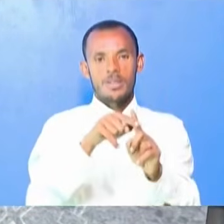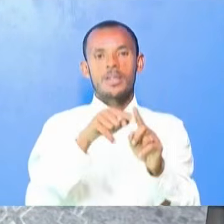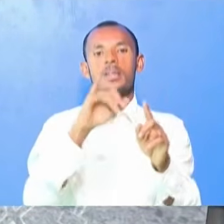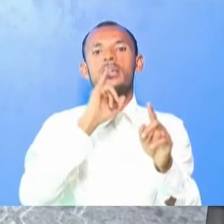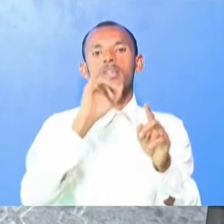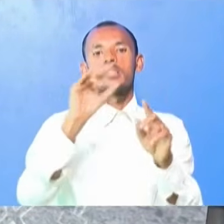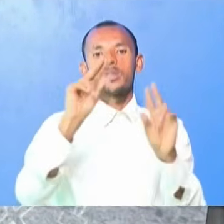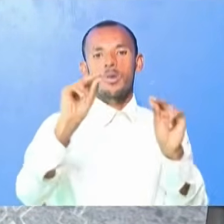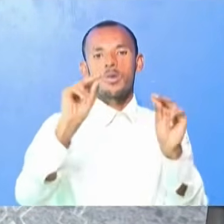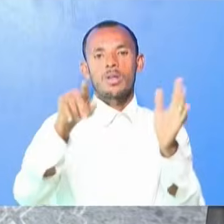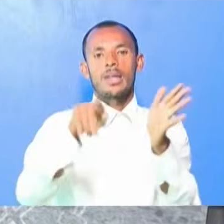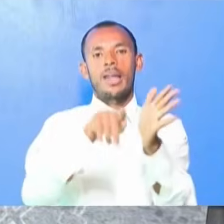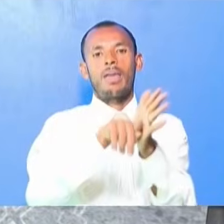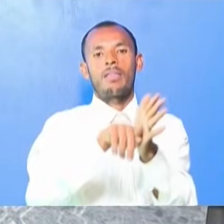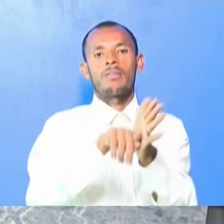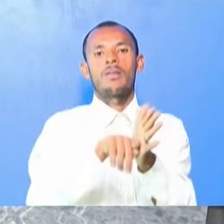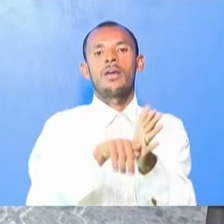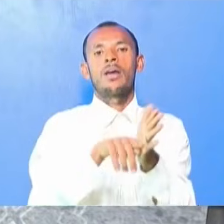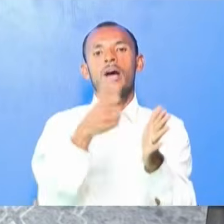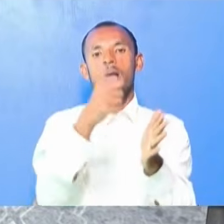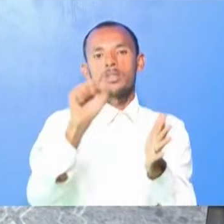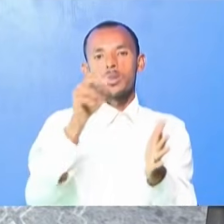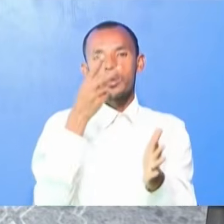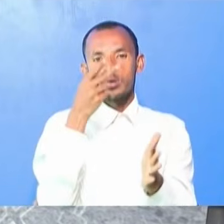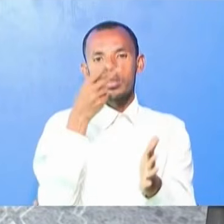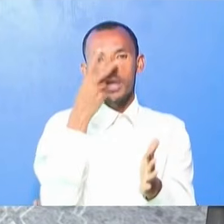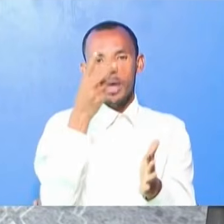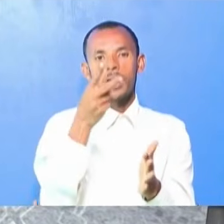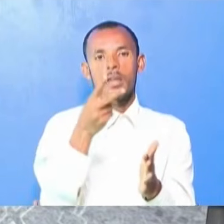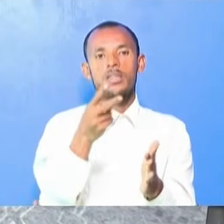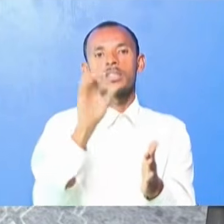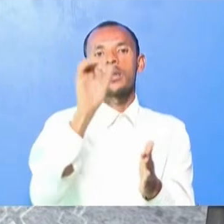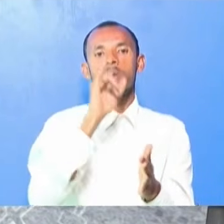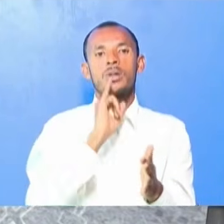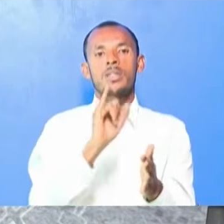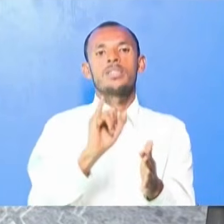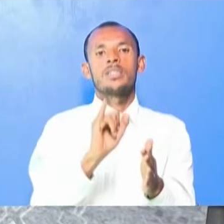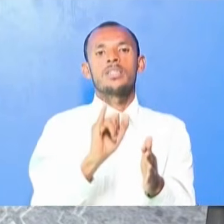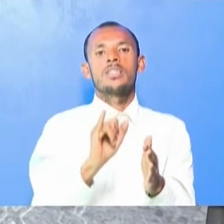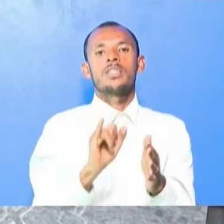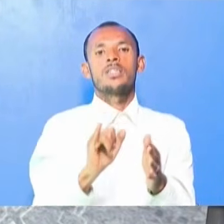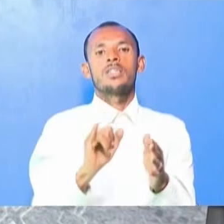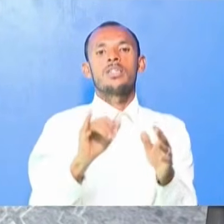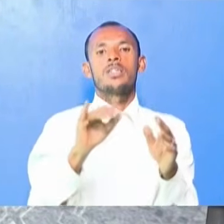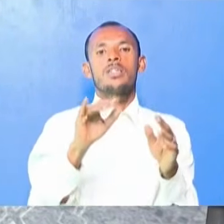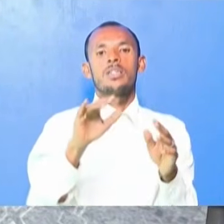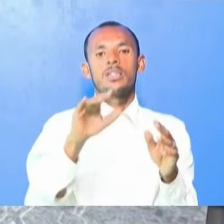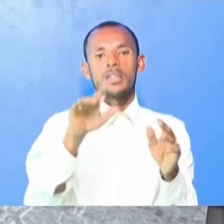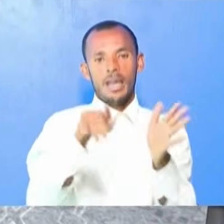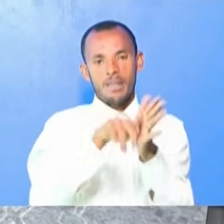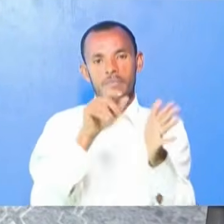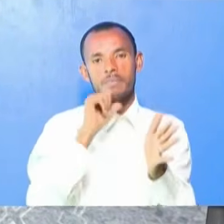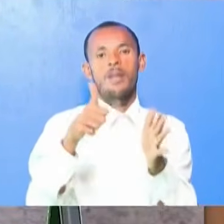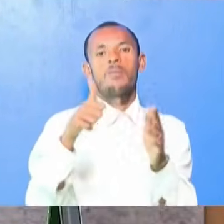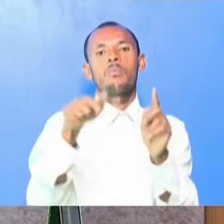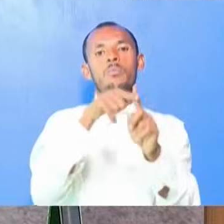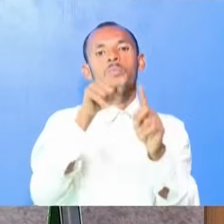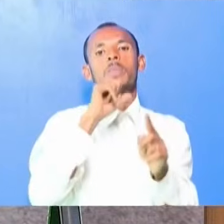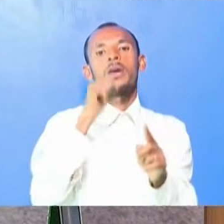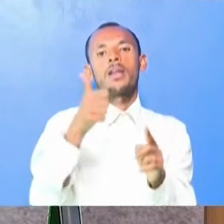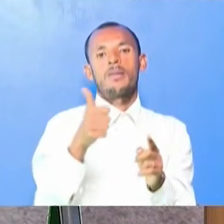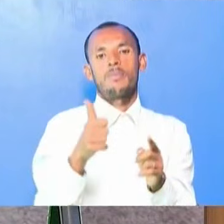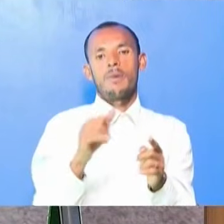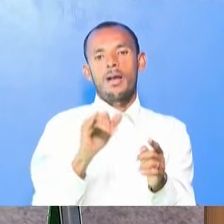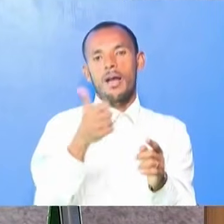negative. Therefore, as you can see here, 0 is this neither positive nor negative. But as I